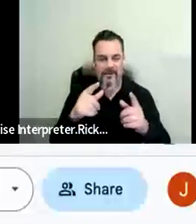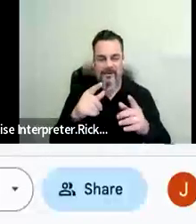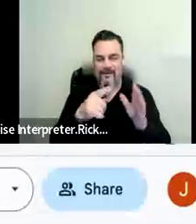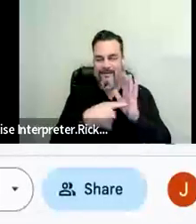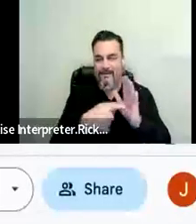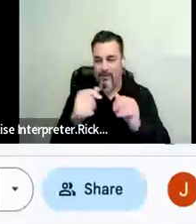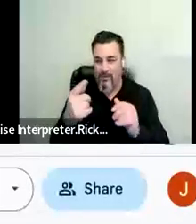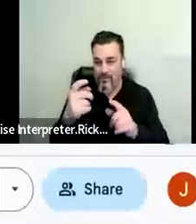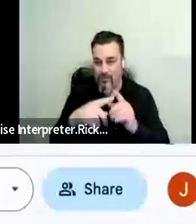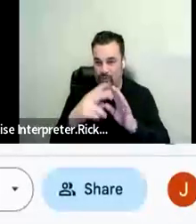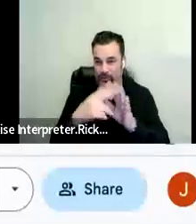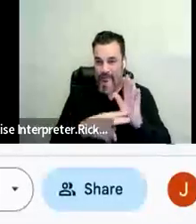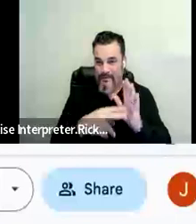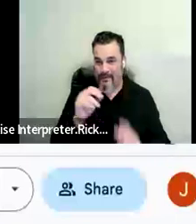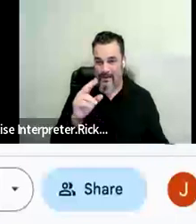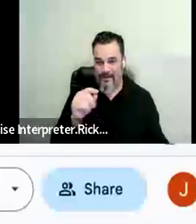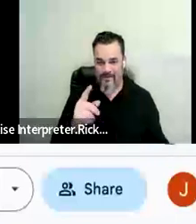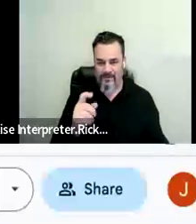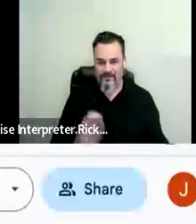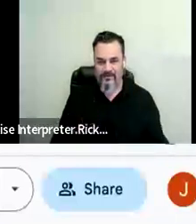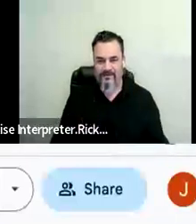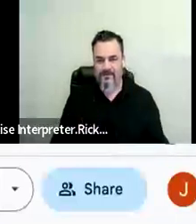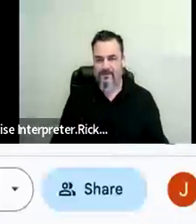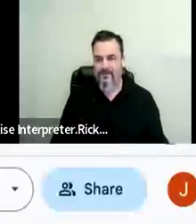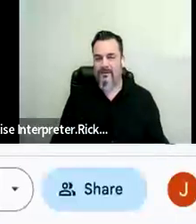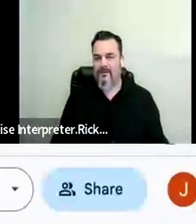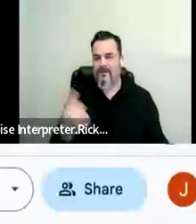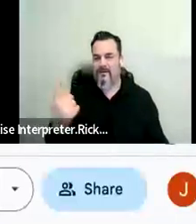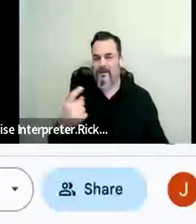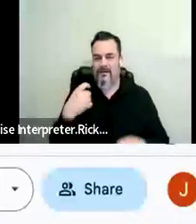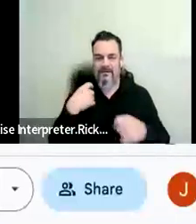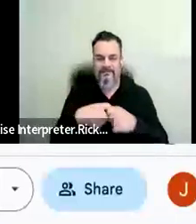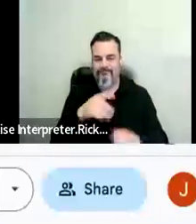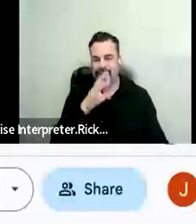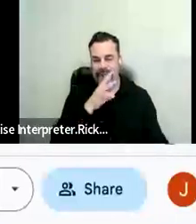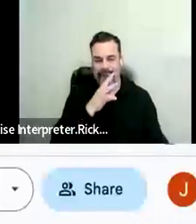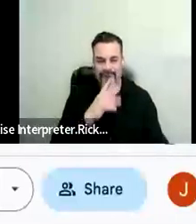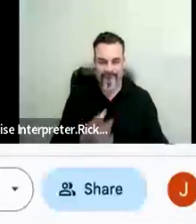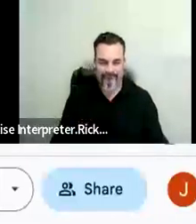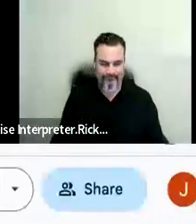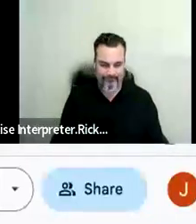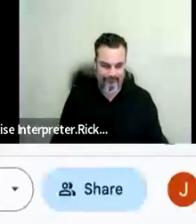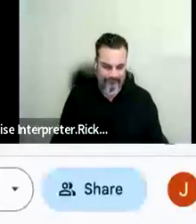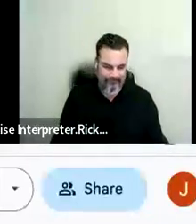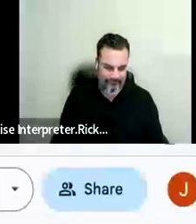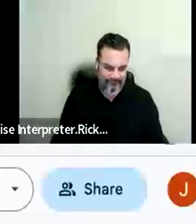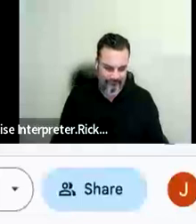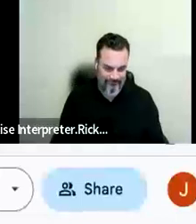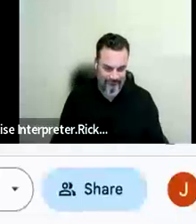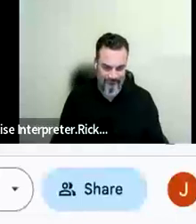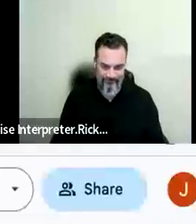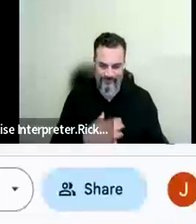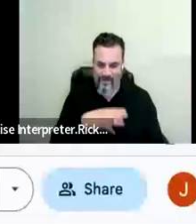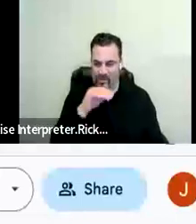read that out? Or sure. ¿Quieres ir al baile conmigo esta noche? I would love to go to the dance with